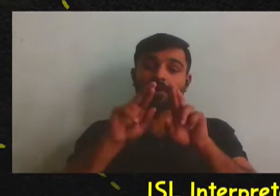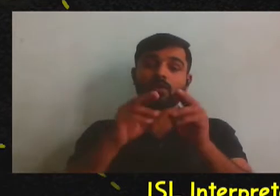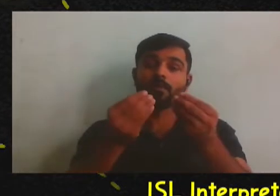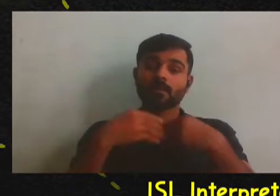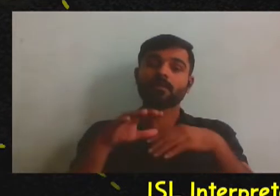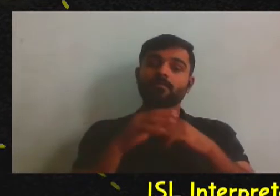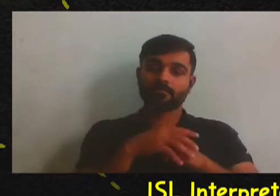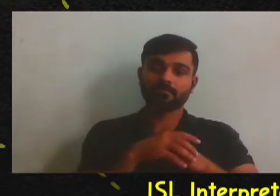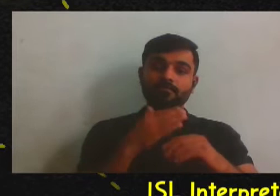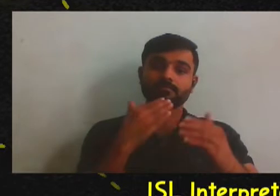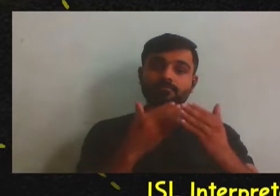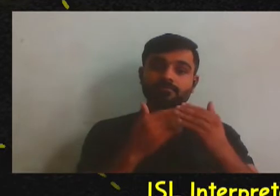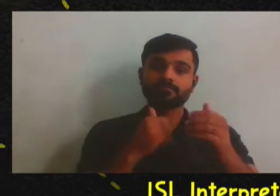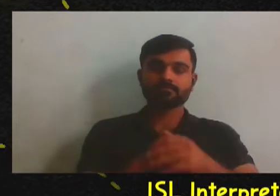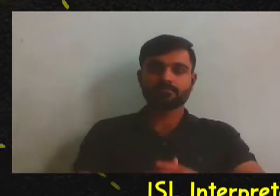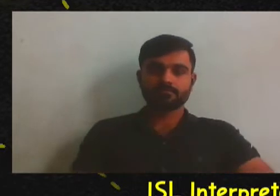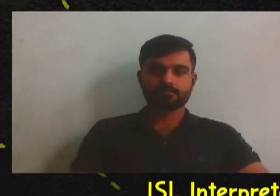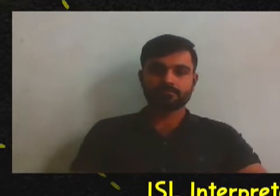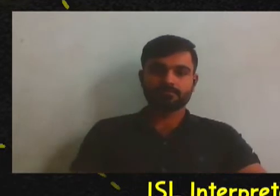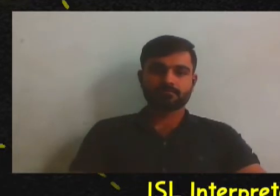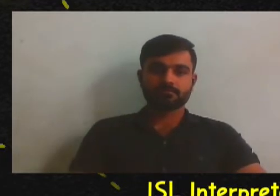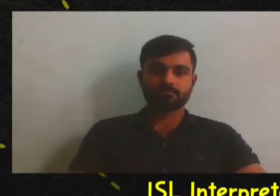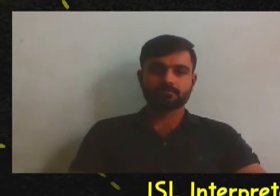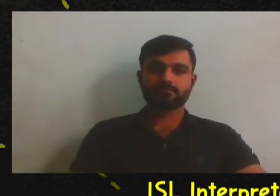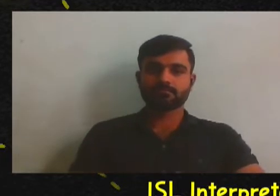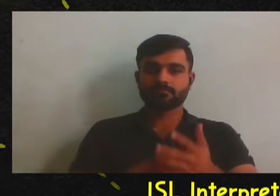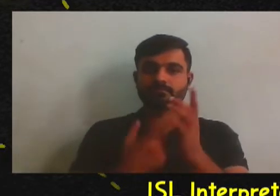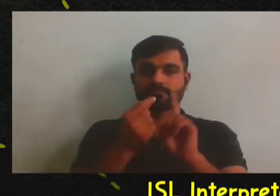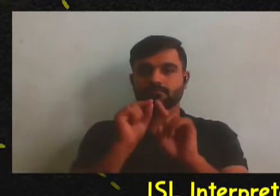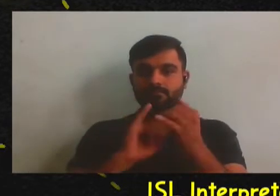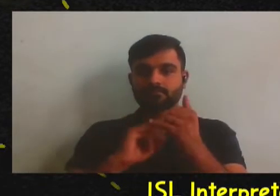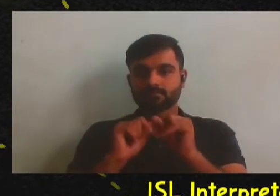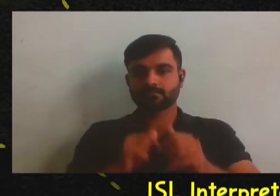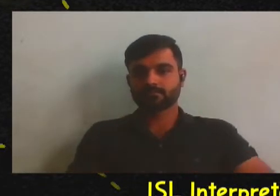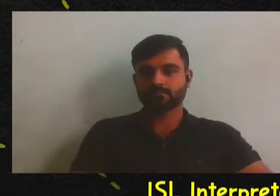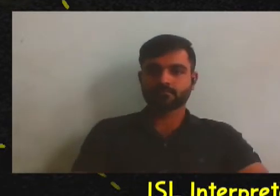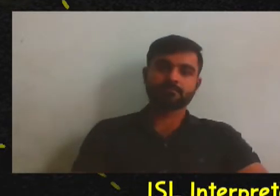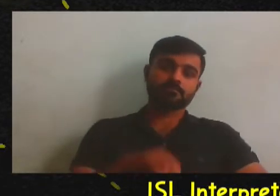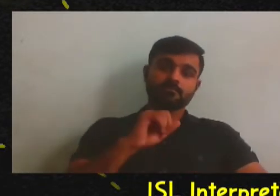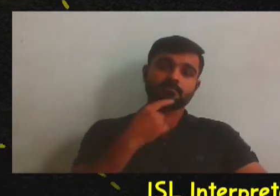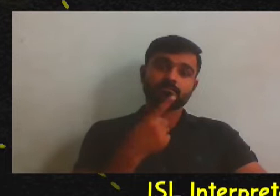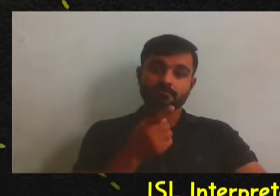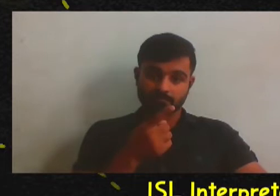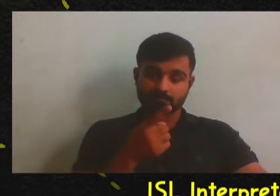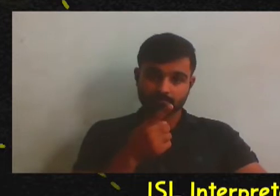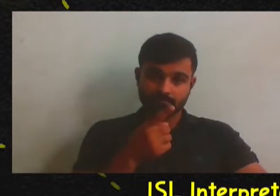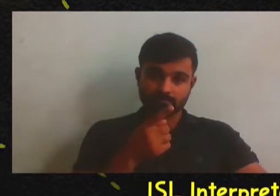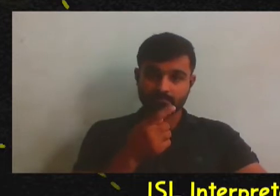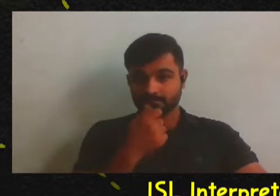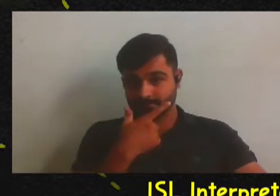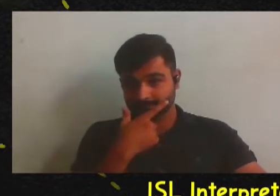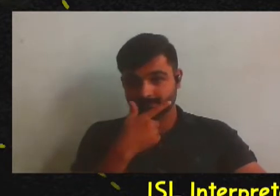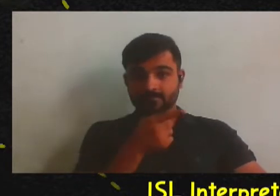Thank you for that. Rupsa? Yeah, I was actually smiling at